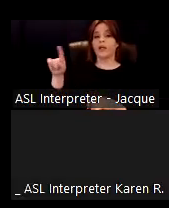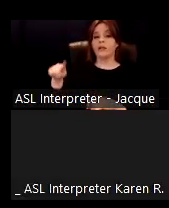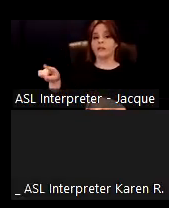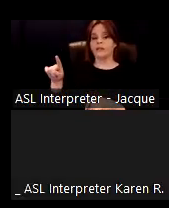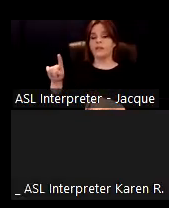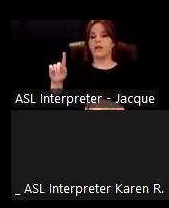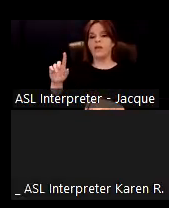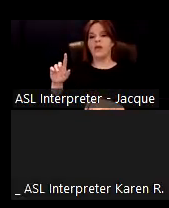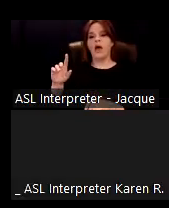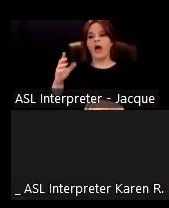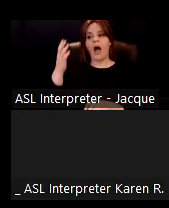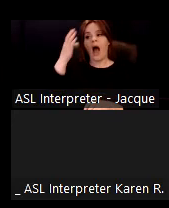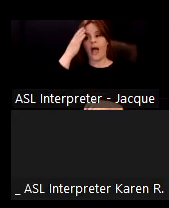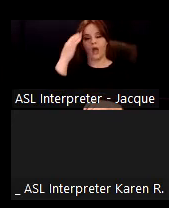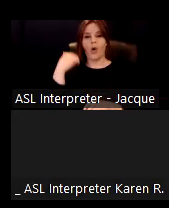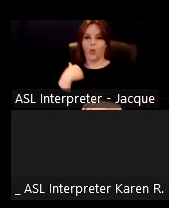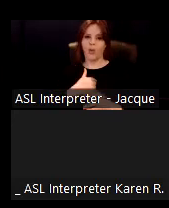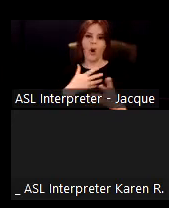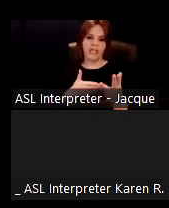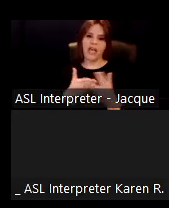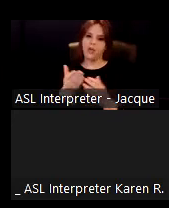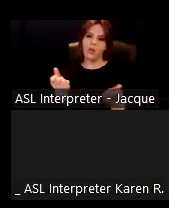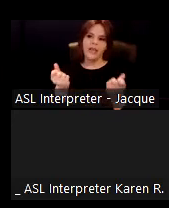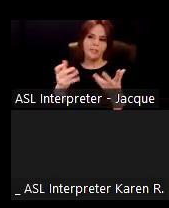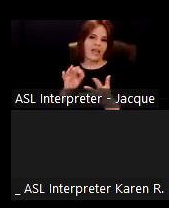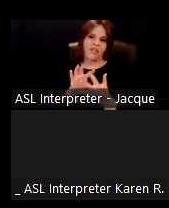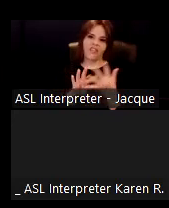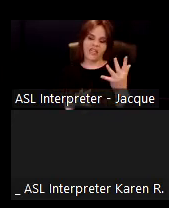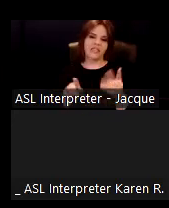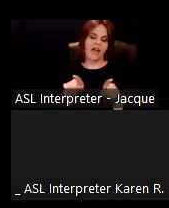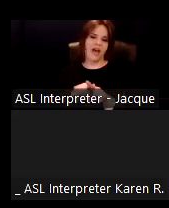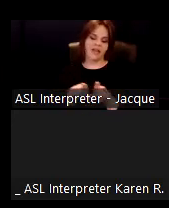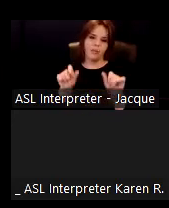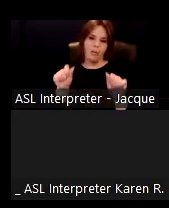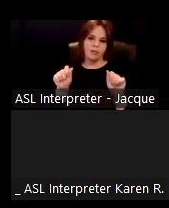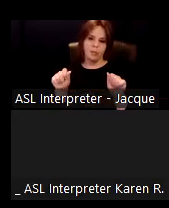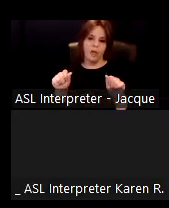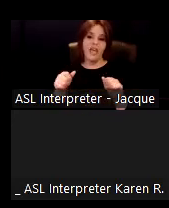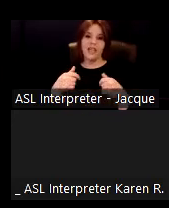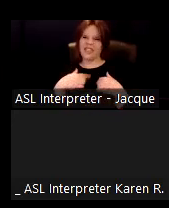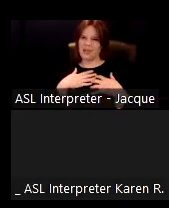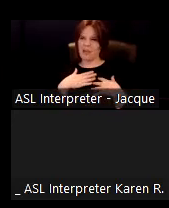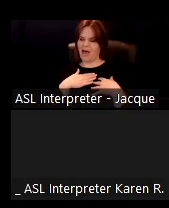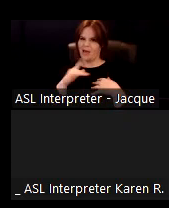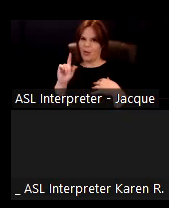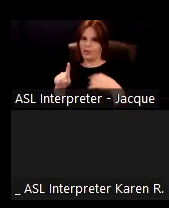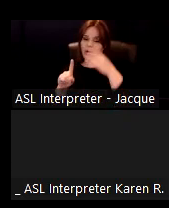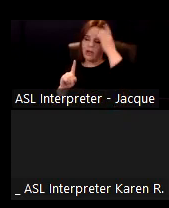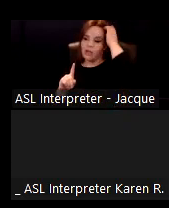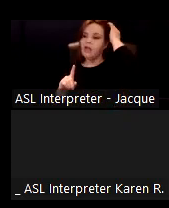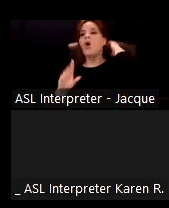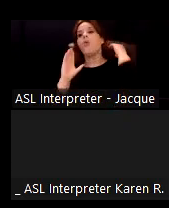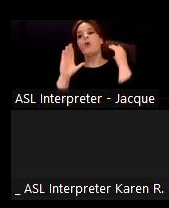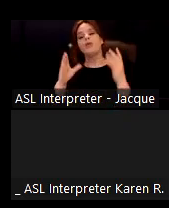I know we want to get through as many of these as possible, but will there be a chance, this is my question, will there be a chance to